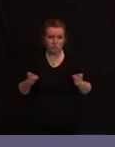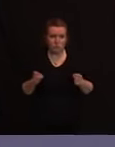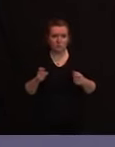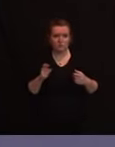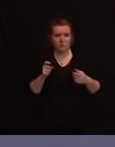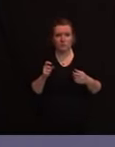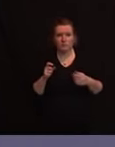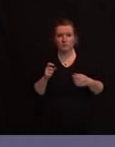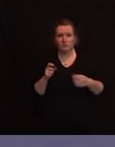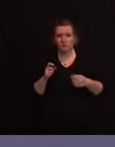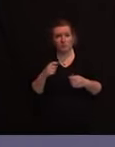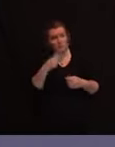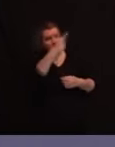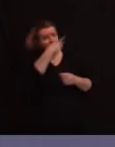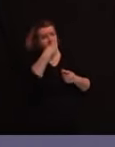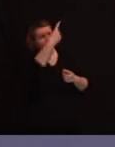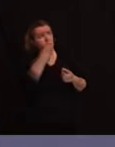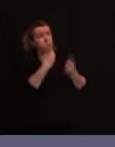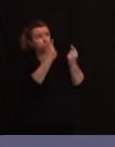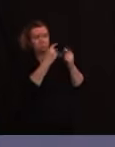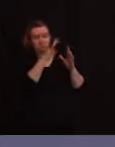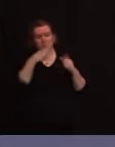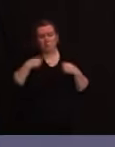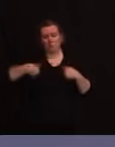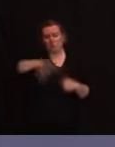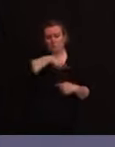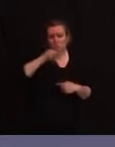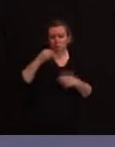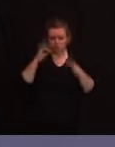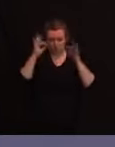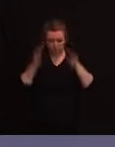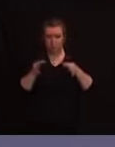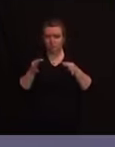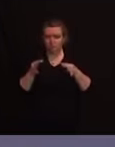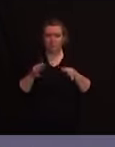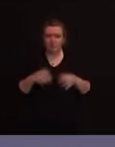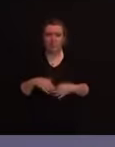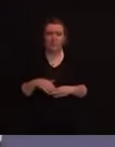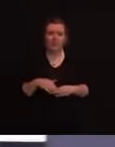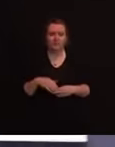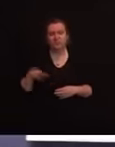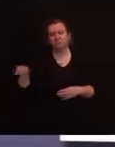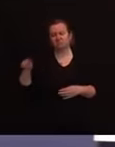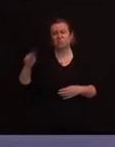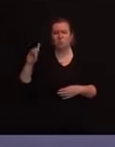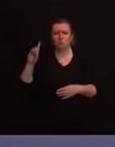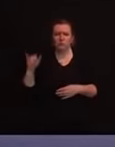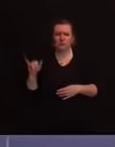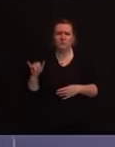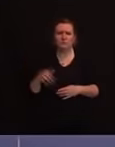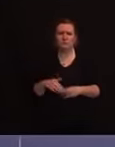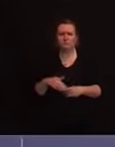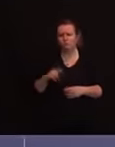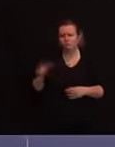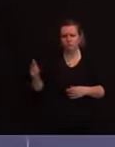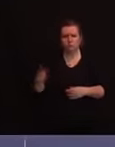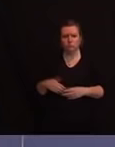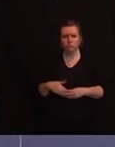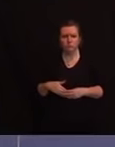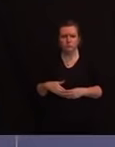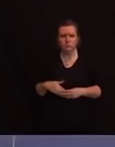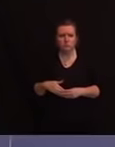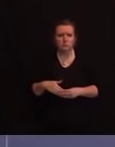okay. Judy, do you mind going through the medical questions? Yeah, the critical care on our spreadsheet, our